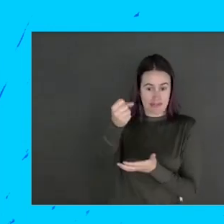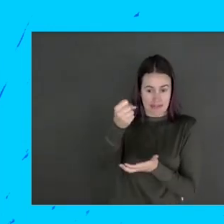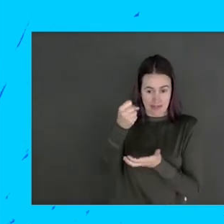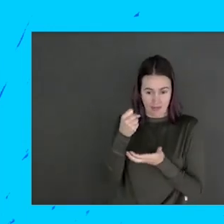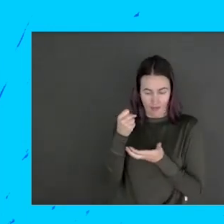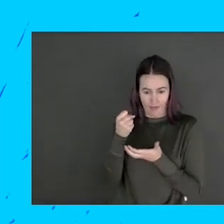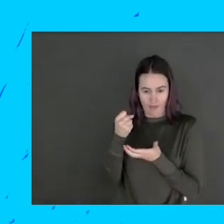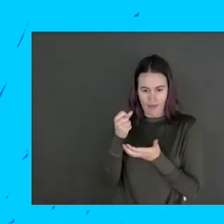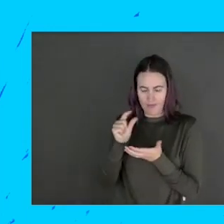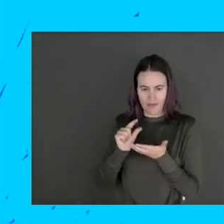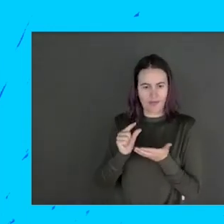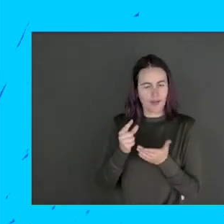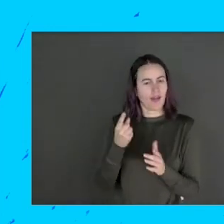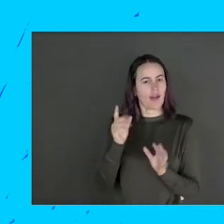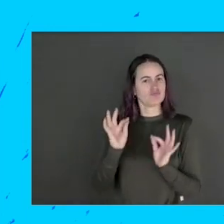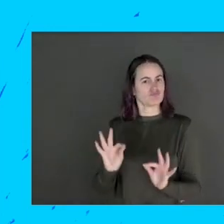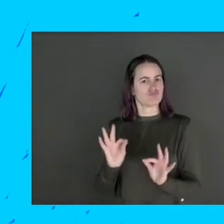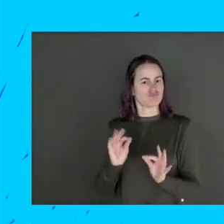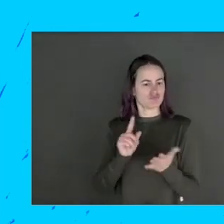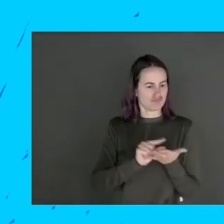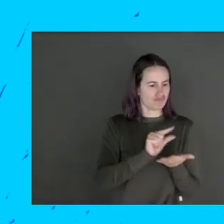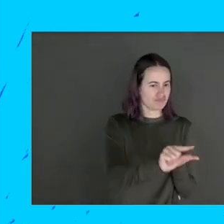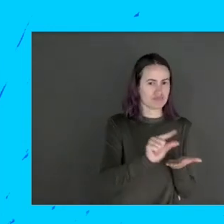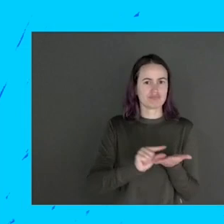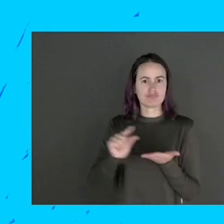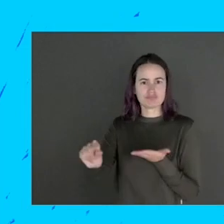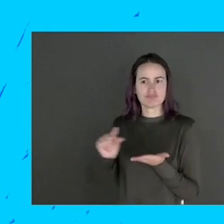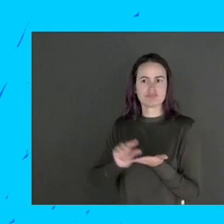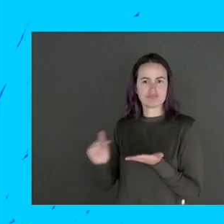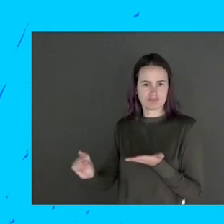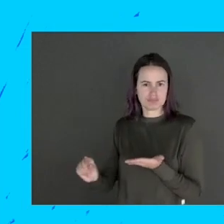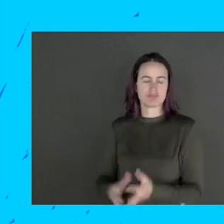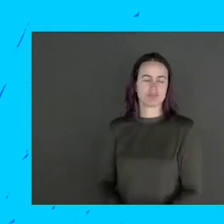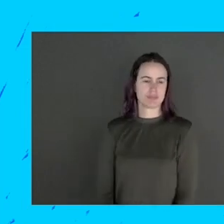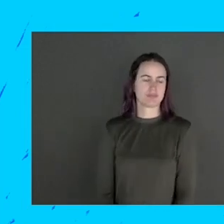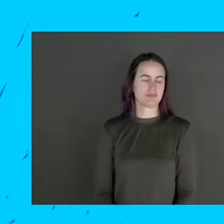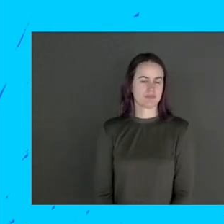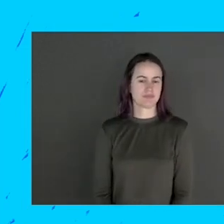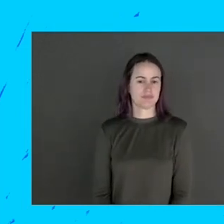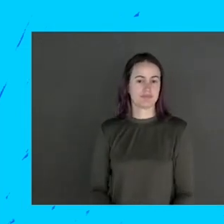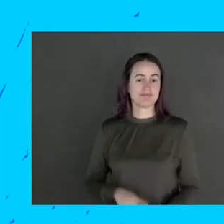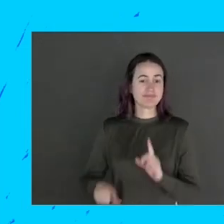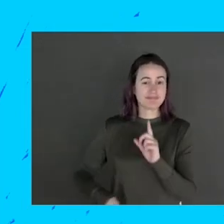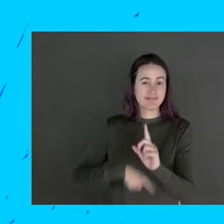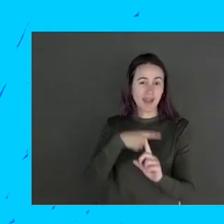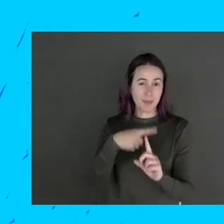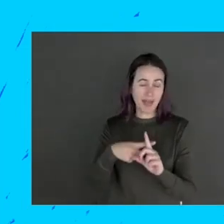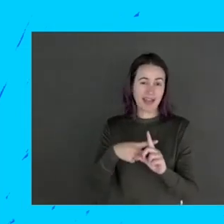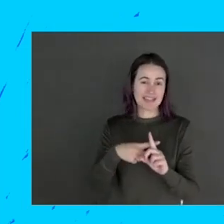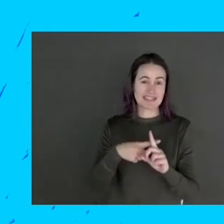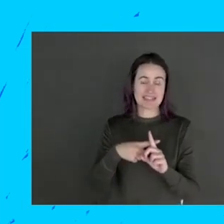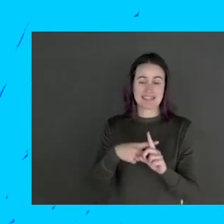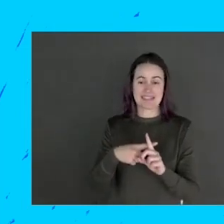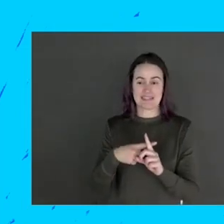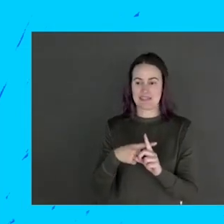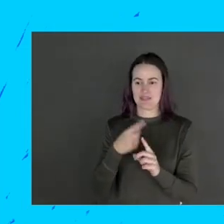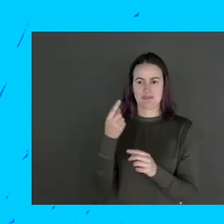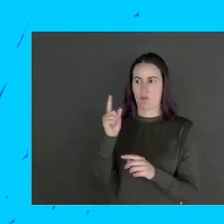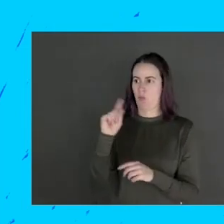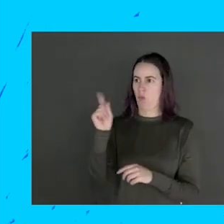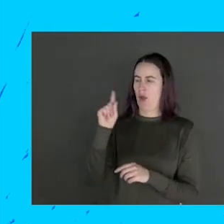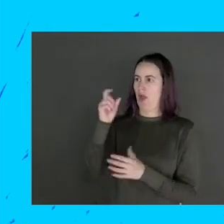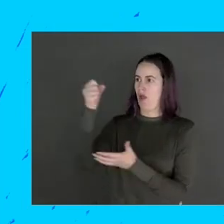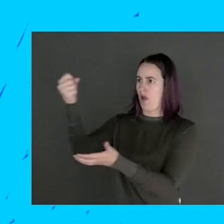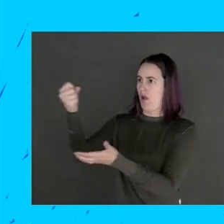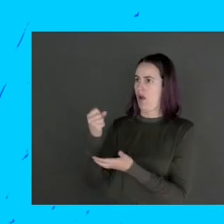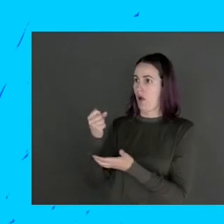grassroots organization. As a grassroots organization, you also have to diversify your funding sources. You don't put